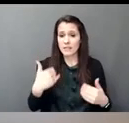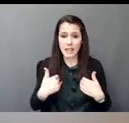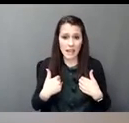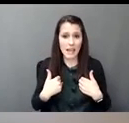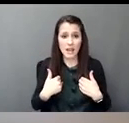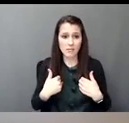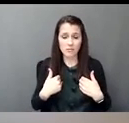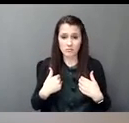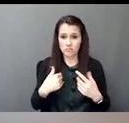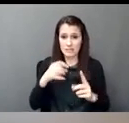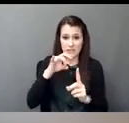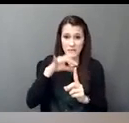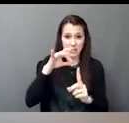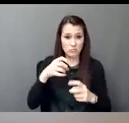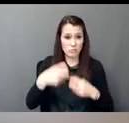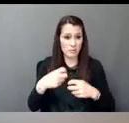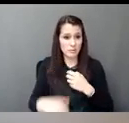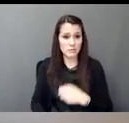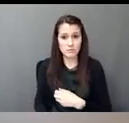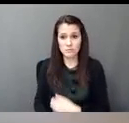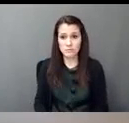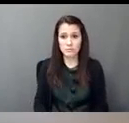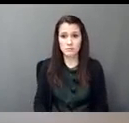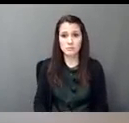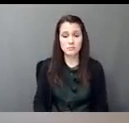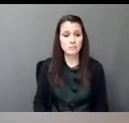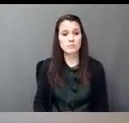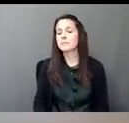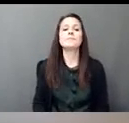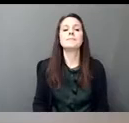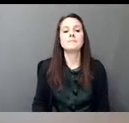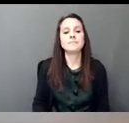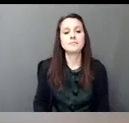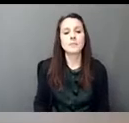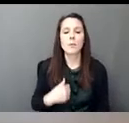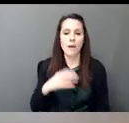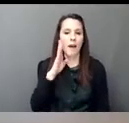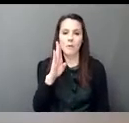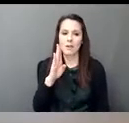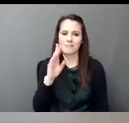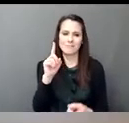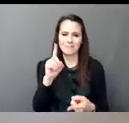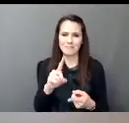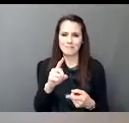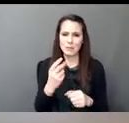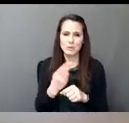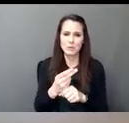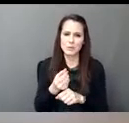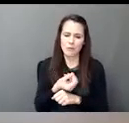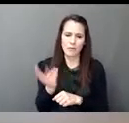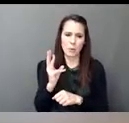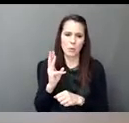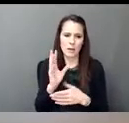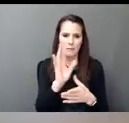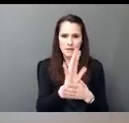vestibular issues. So I would minimize the animations on your screen. The other